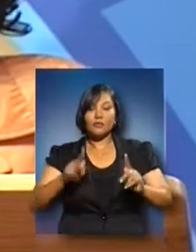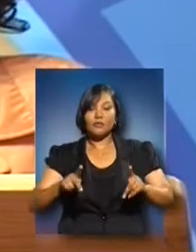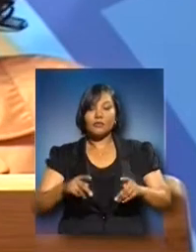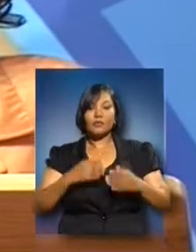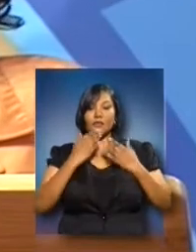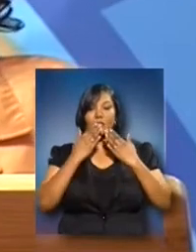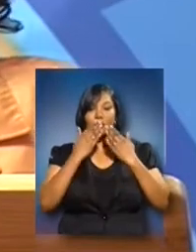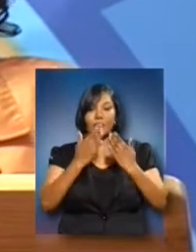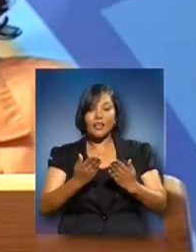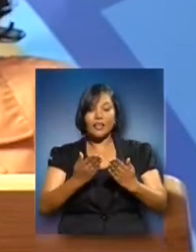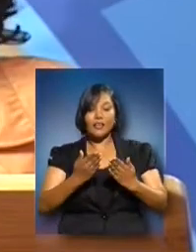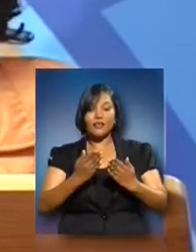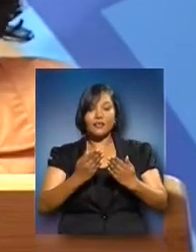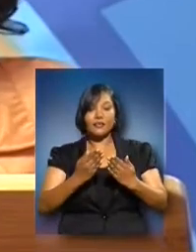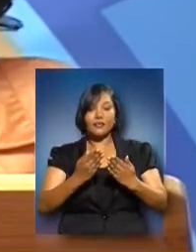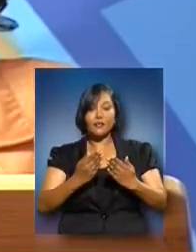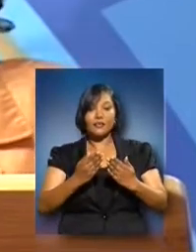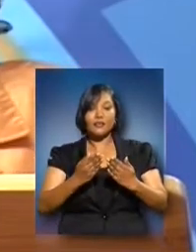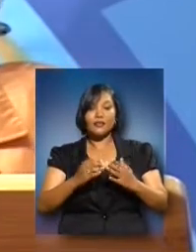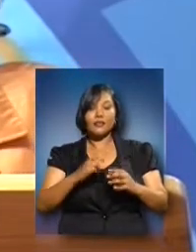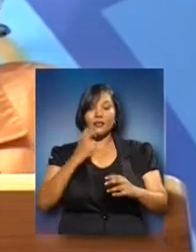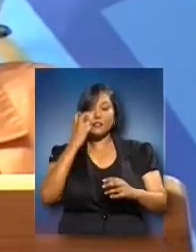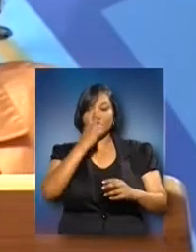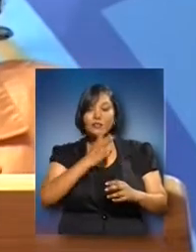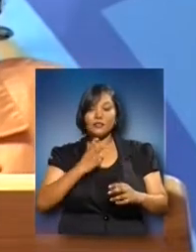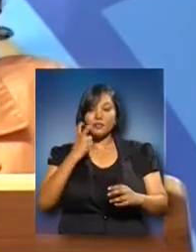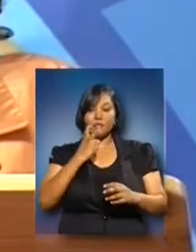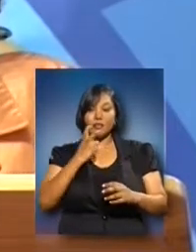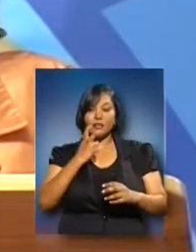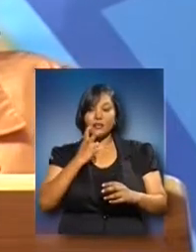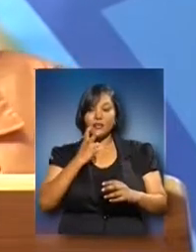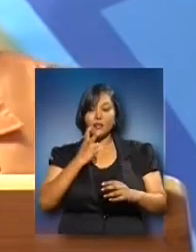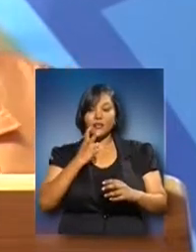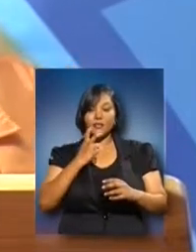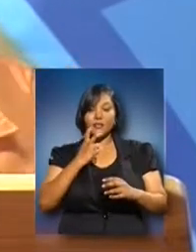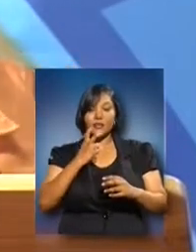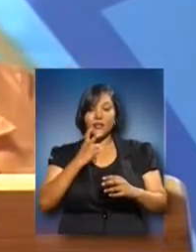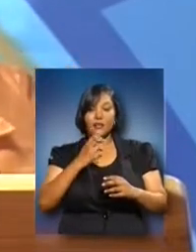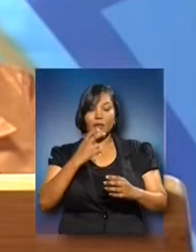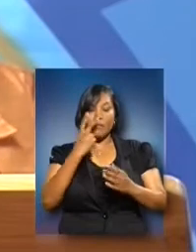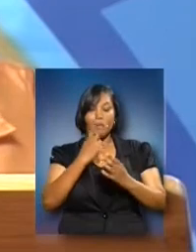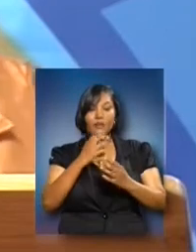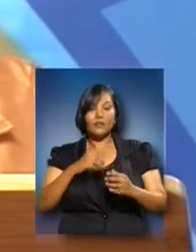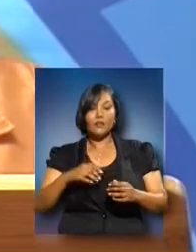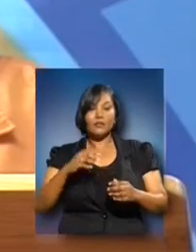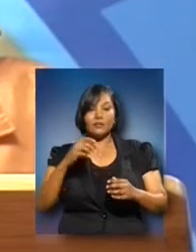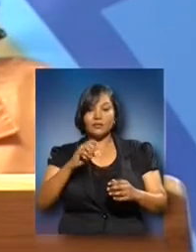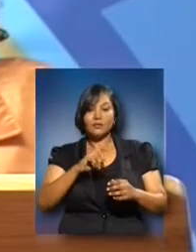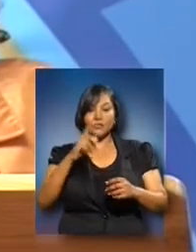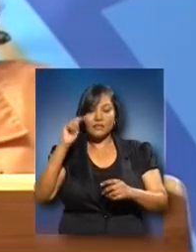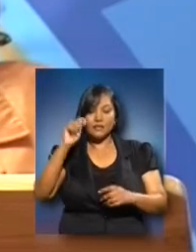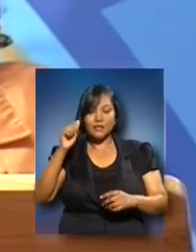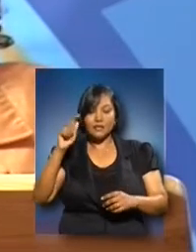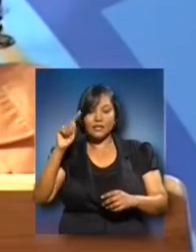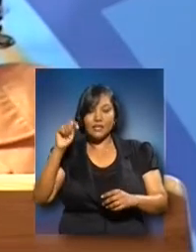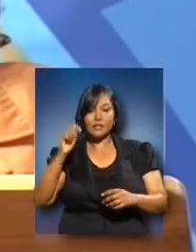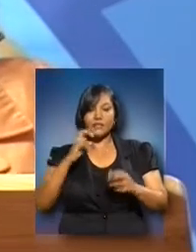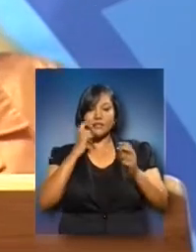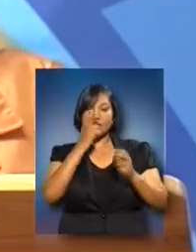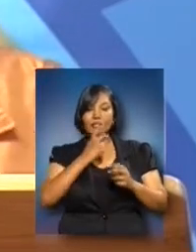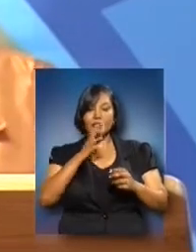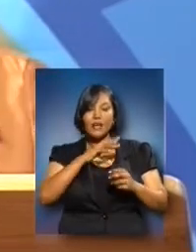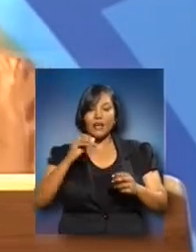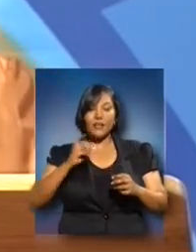thank you for setting the Trinidad and Tobago context. I also wish to recognize our presenters, Mr. Navarro and